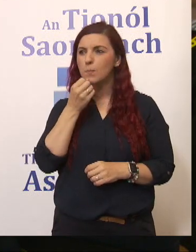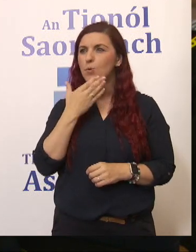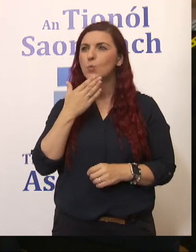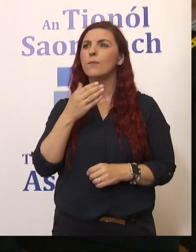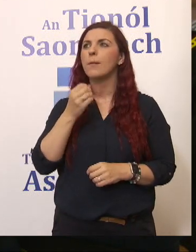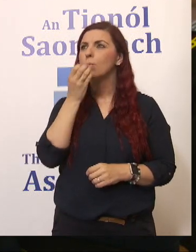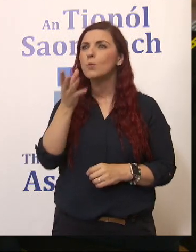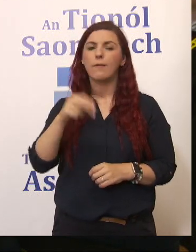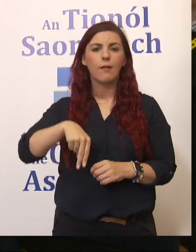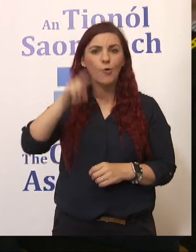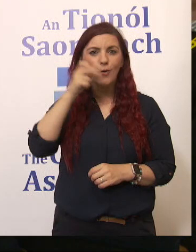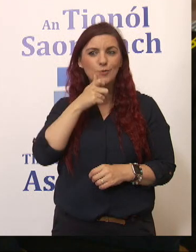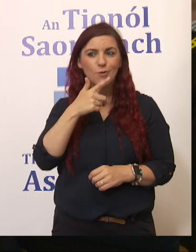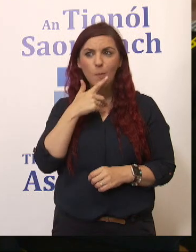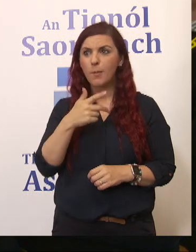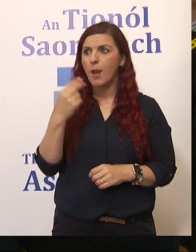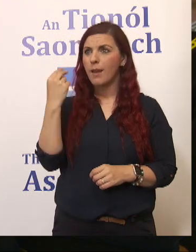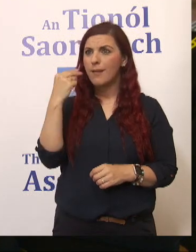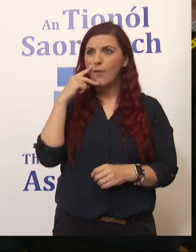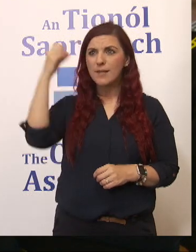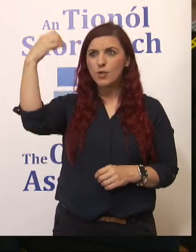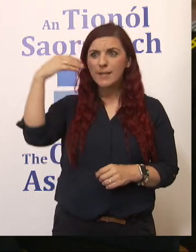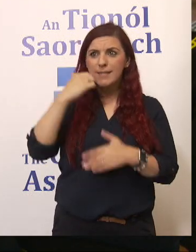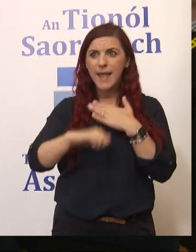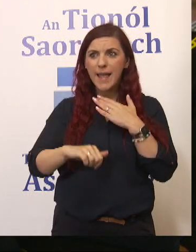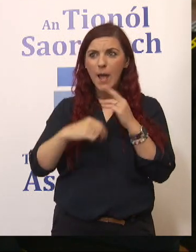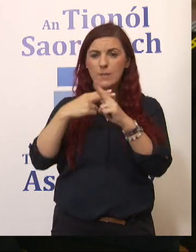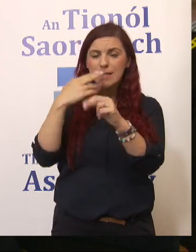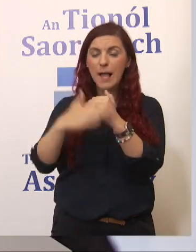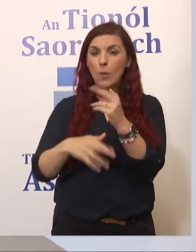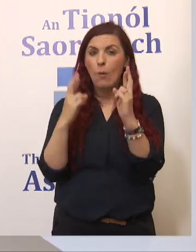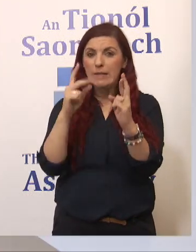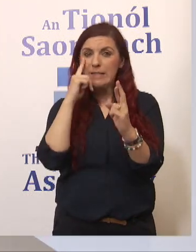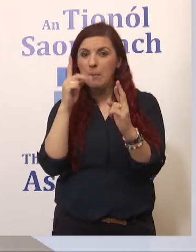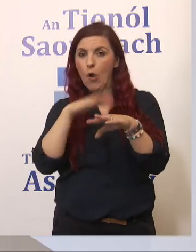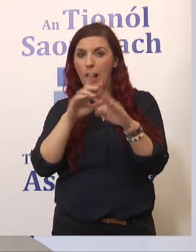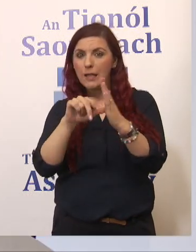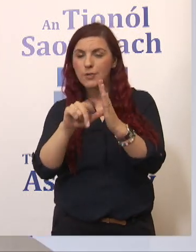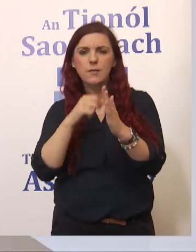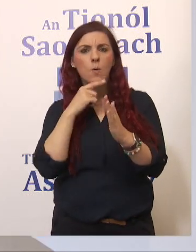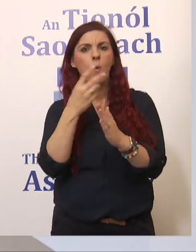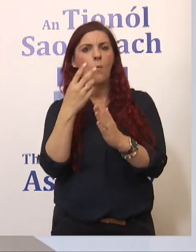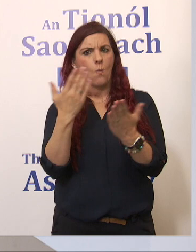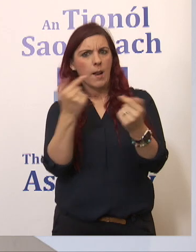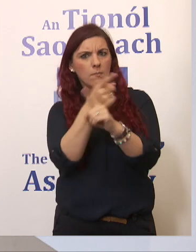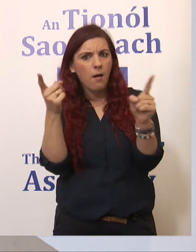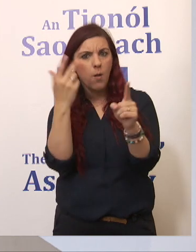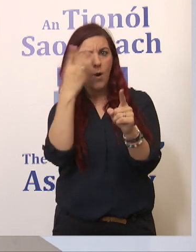in Malahide. Beautiful sunny day outside. We'll get to see some of that later on. And we'd like to welcome everybody online joining us this